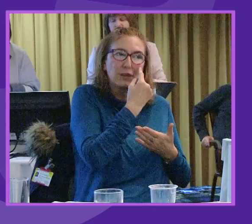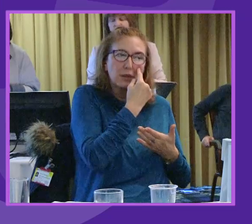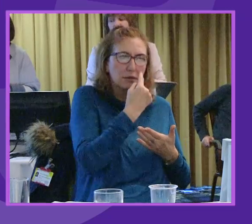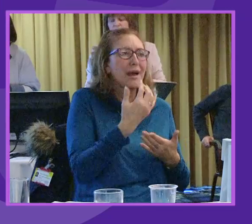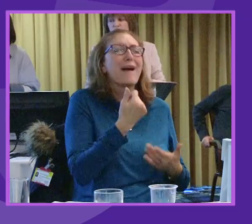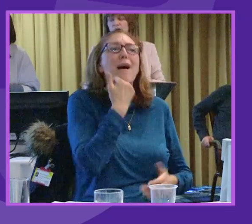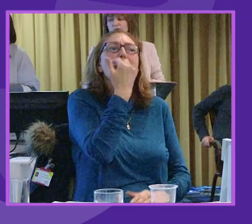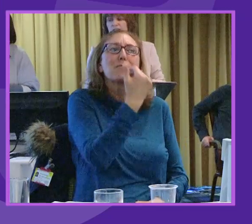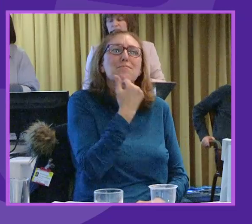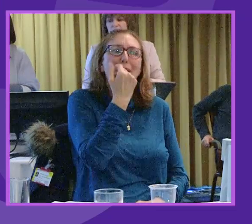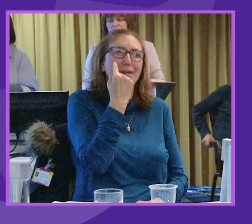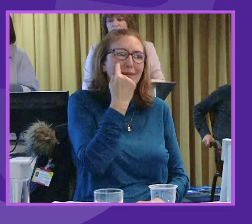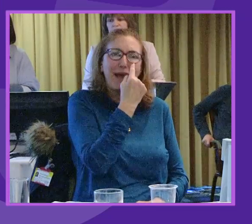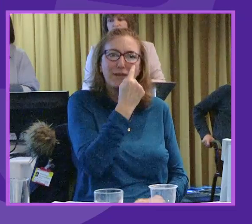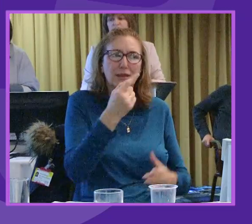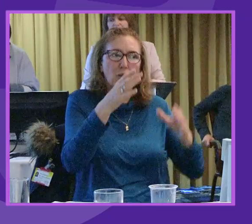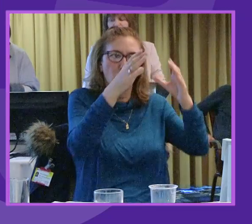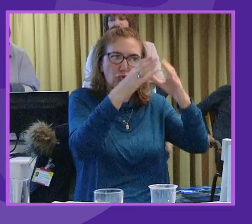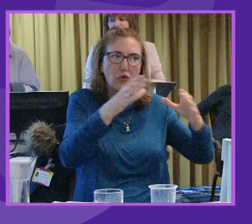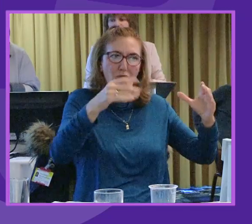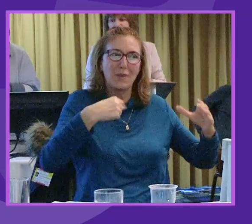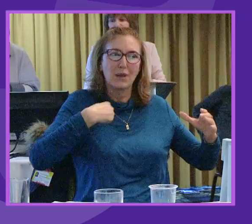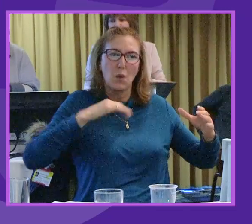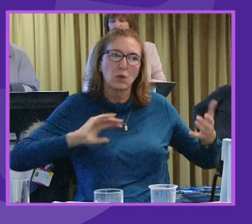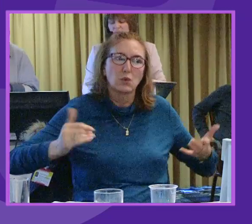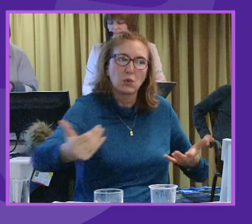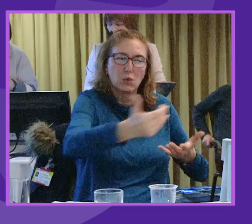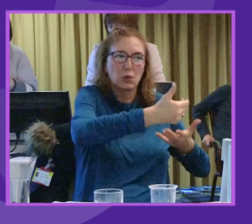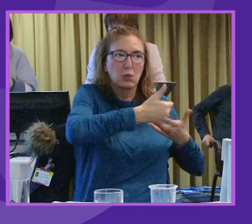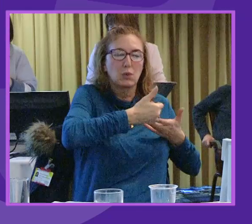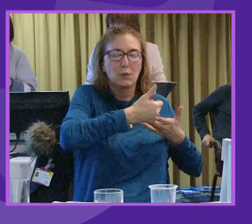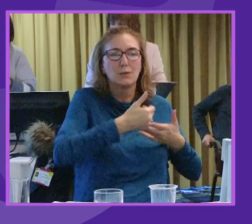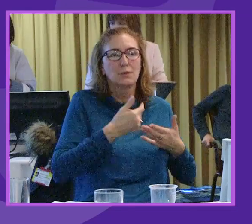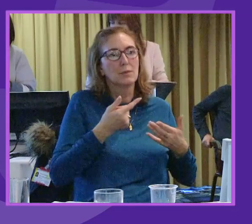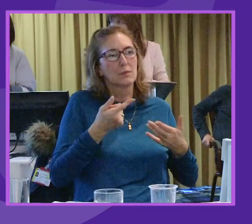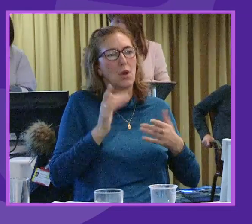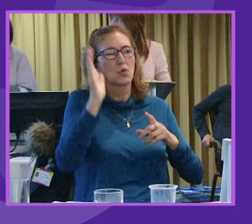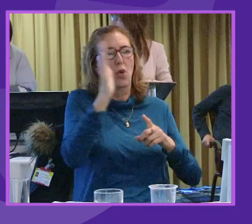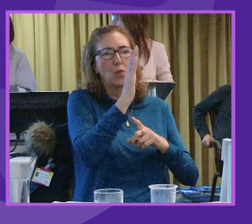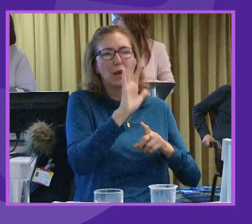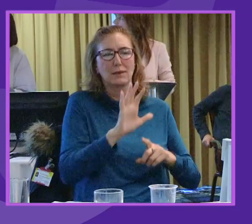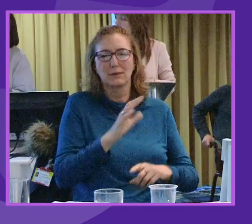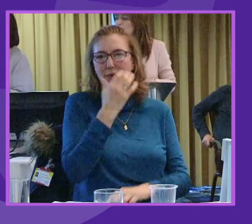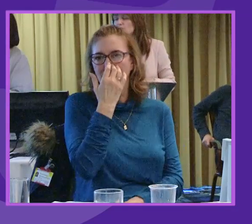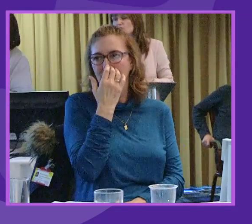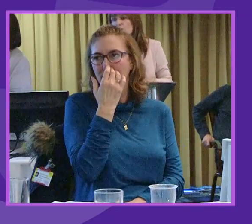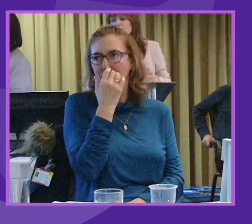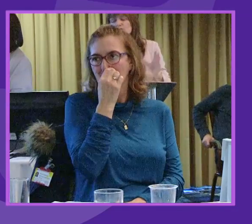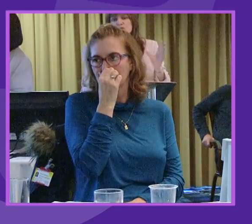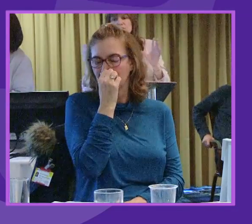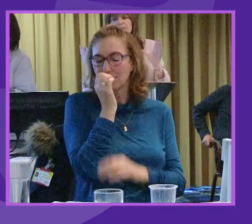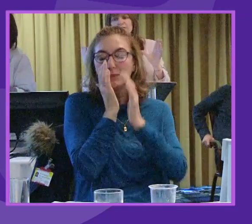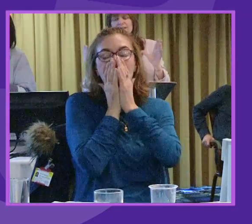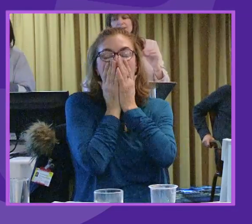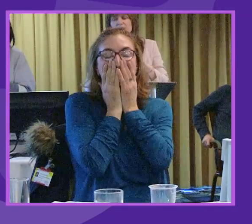these roles. There is a significant evidence base growing, but we want to kind of further that evidence base in the Northwest.